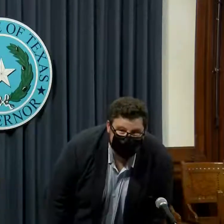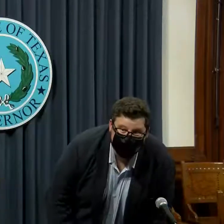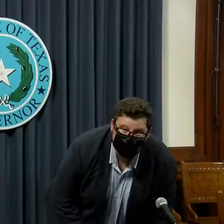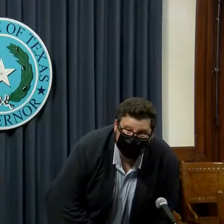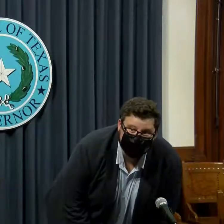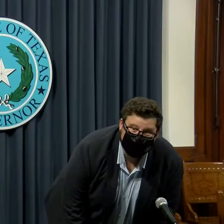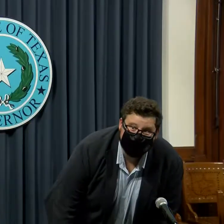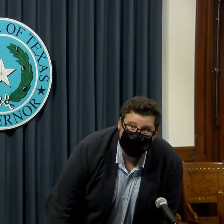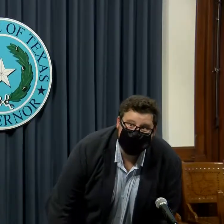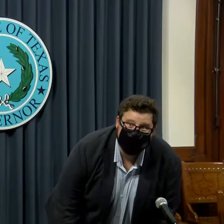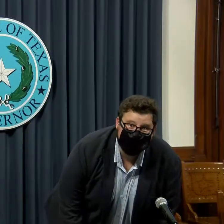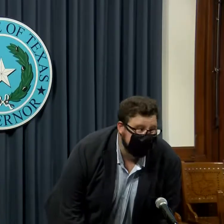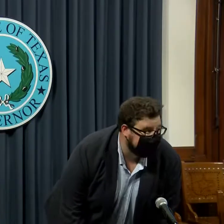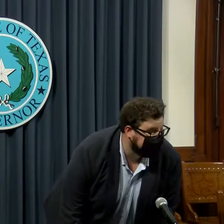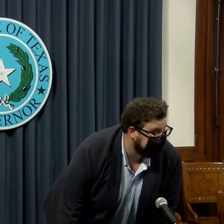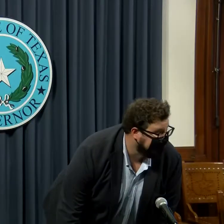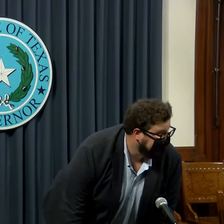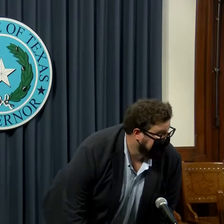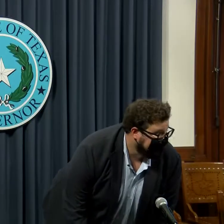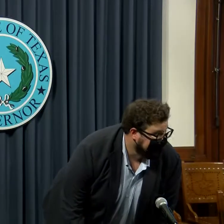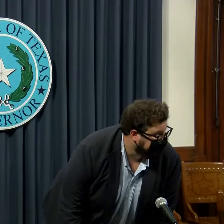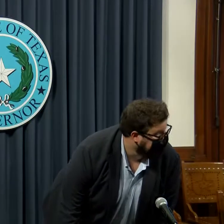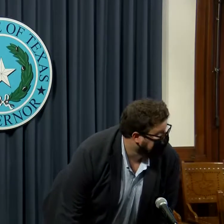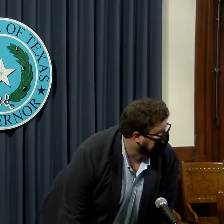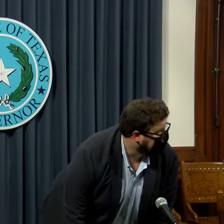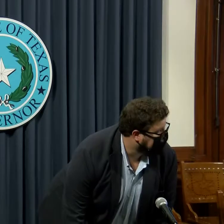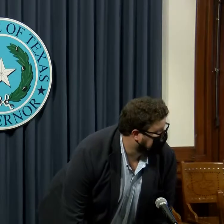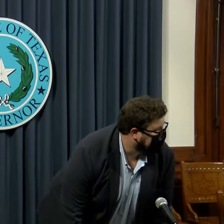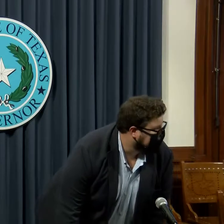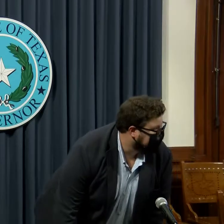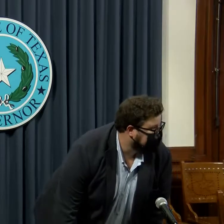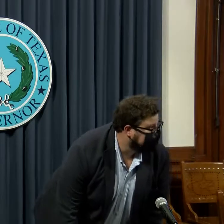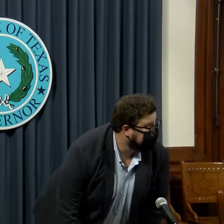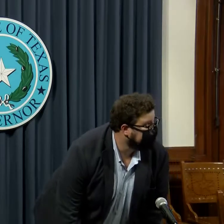Mic 1, 2, 3. Hey. Mic.